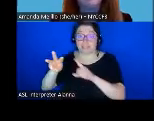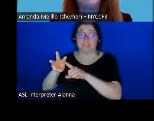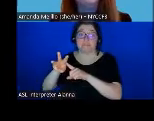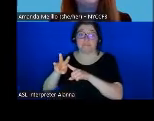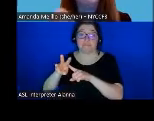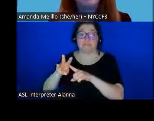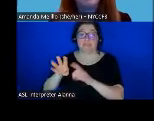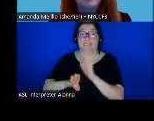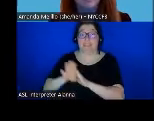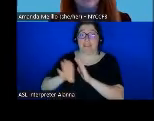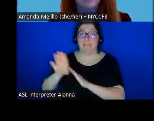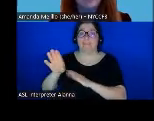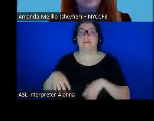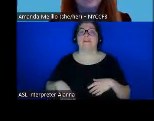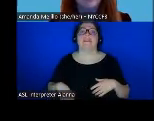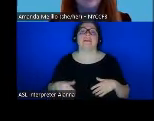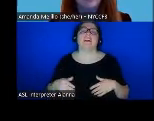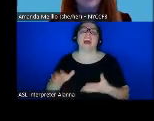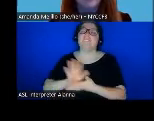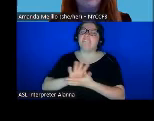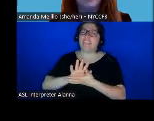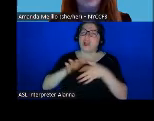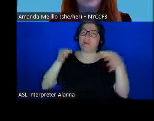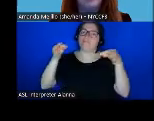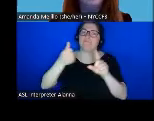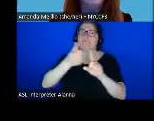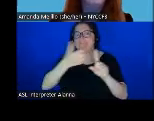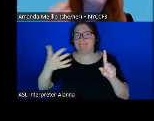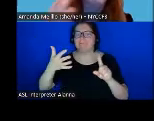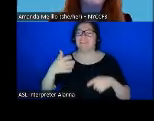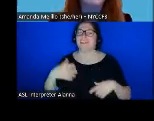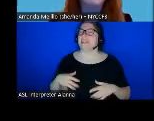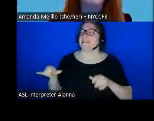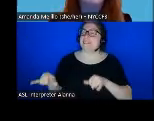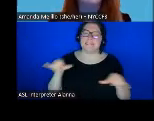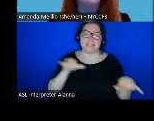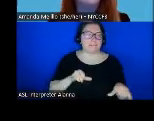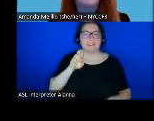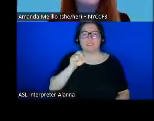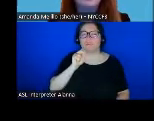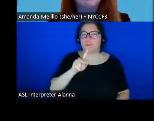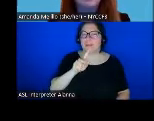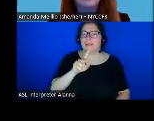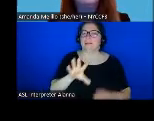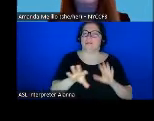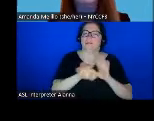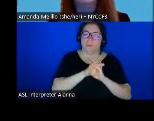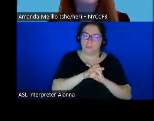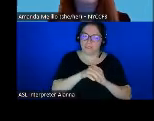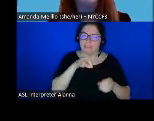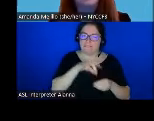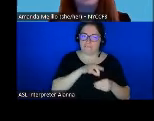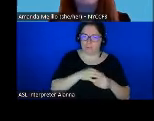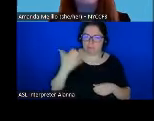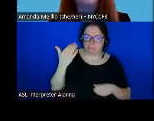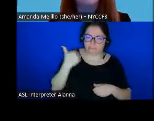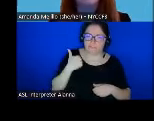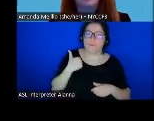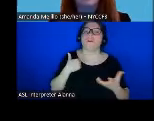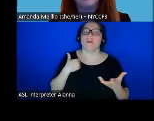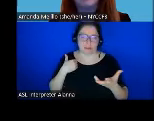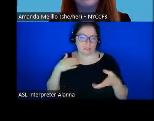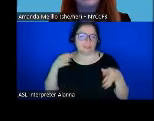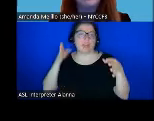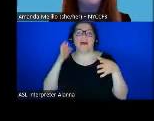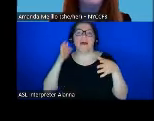explainer video very similar to what we did for rank choice voting we'll finalizing the ad campaign and the entire plan for